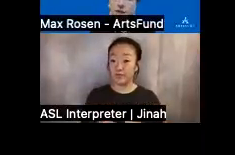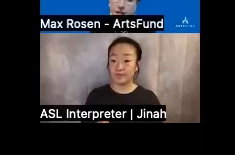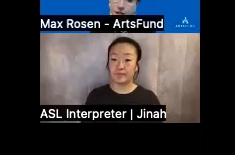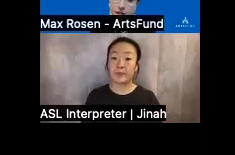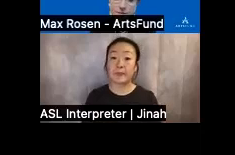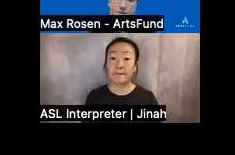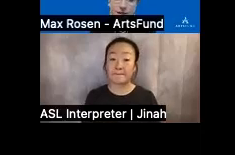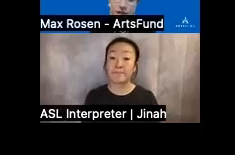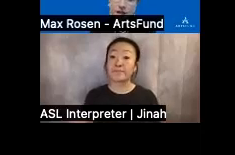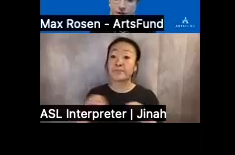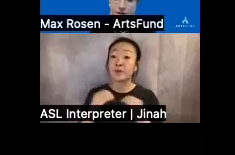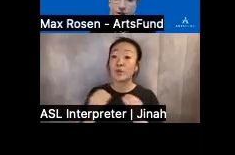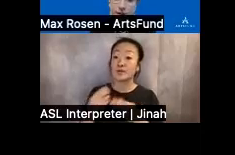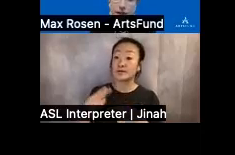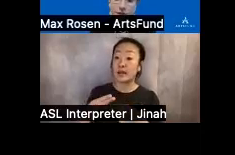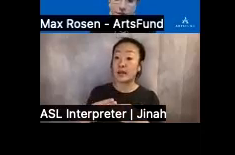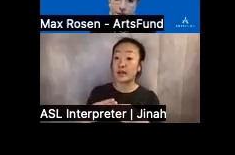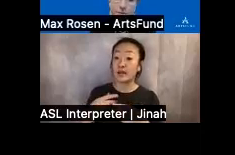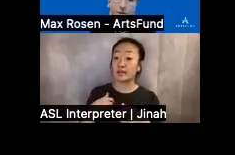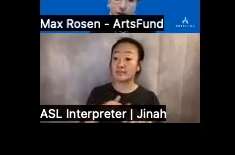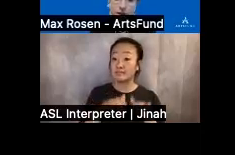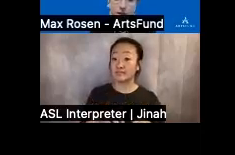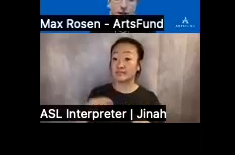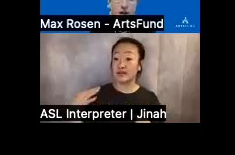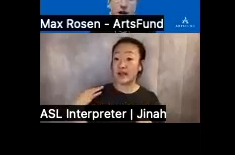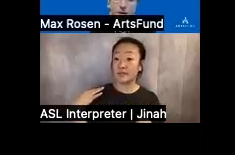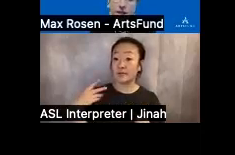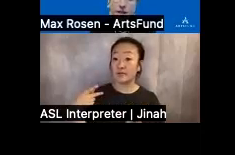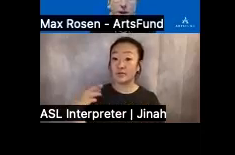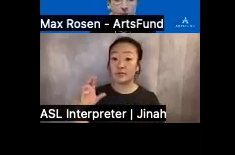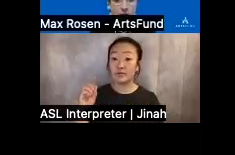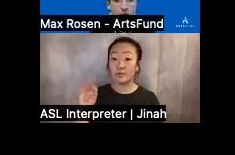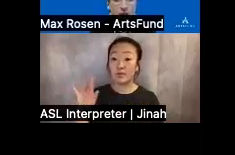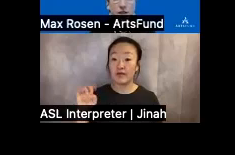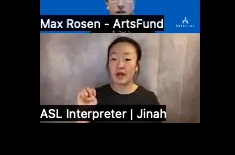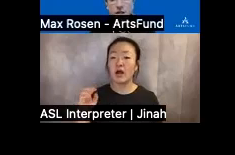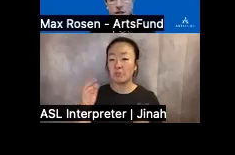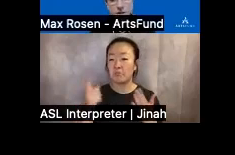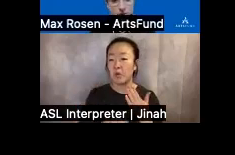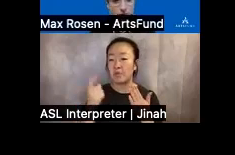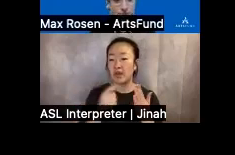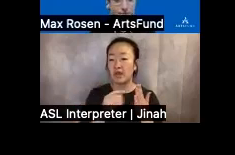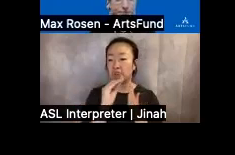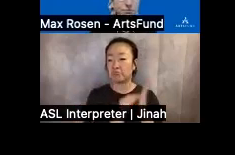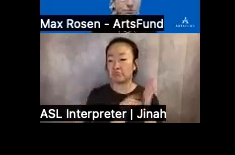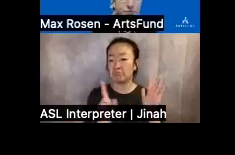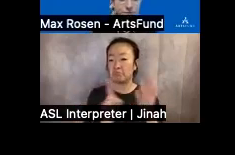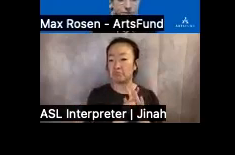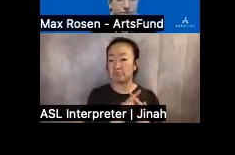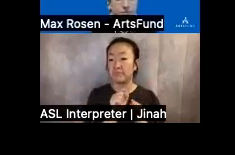The organization name that I had entered on my eligibility profile automatically populates into this form.